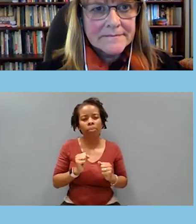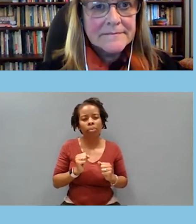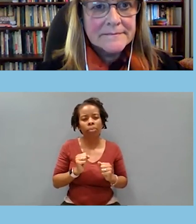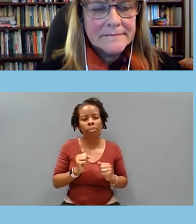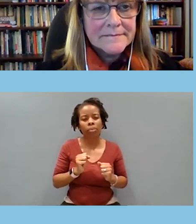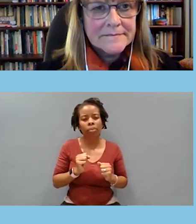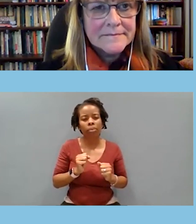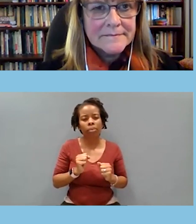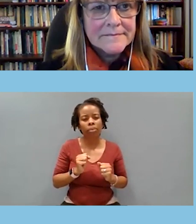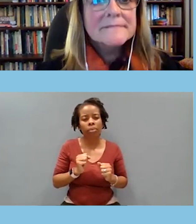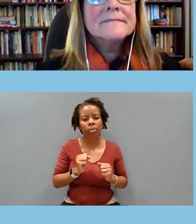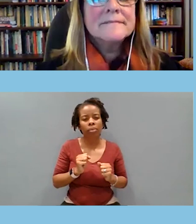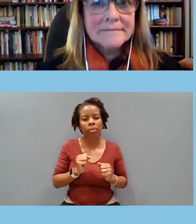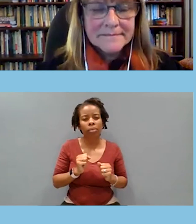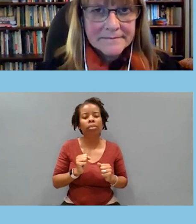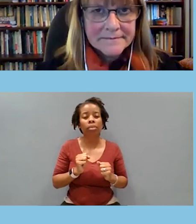greater than sign